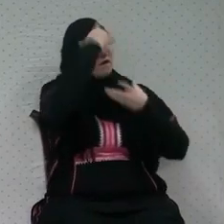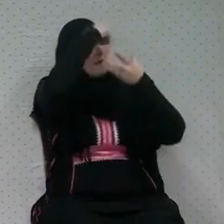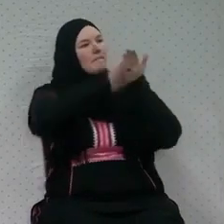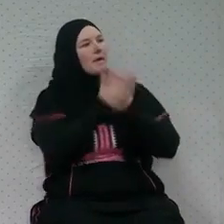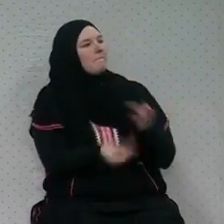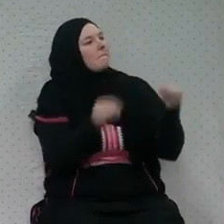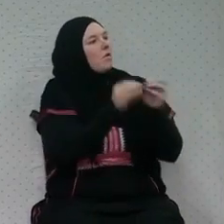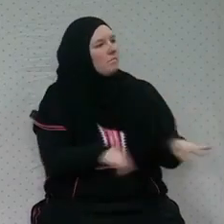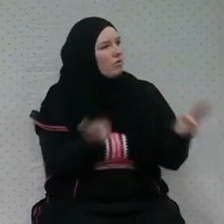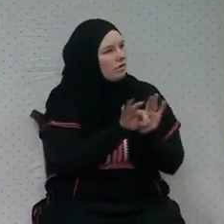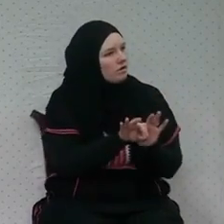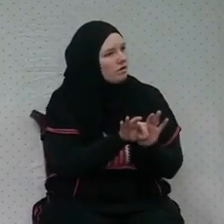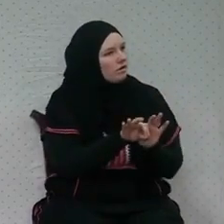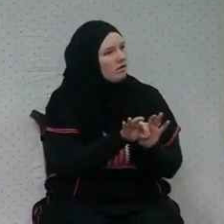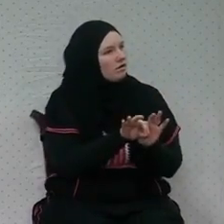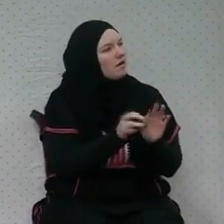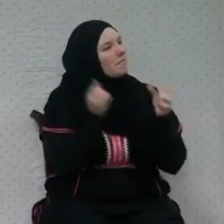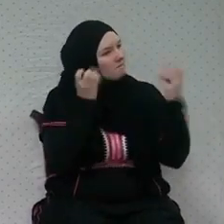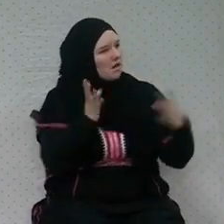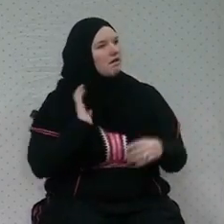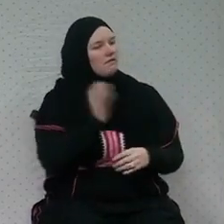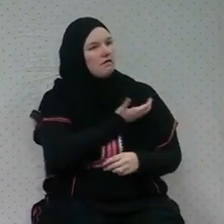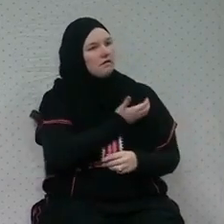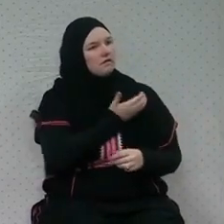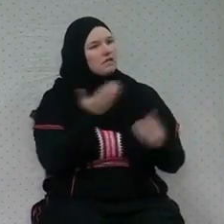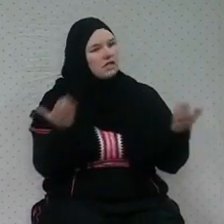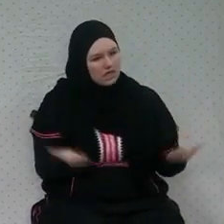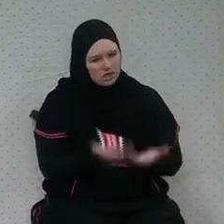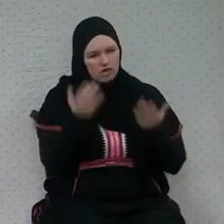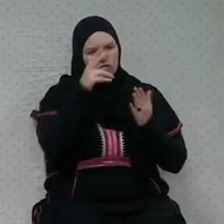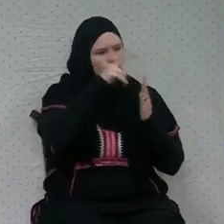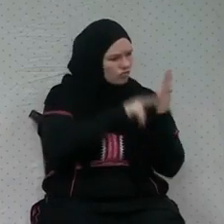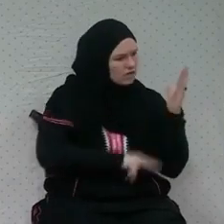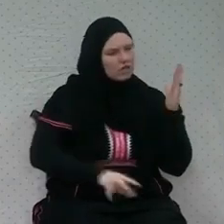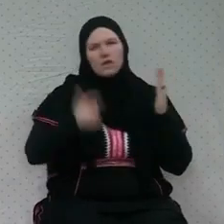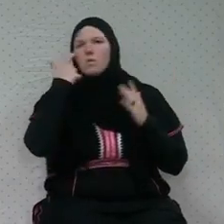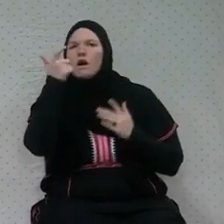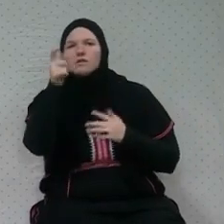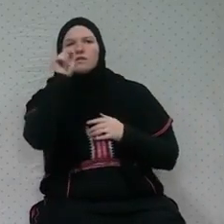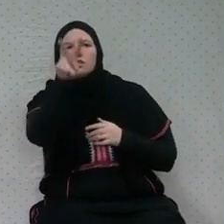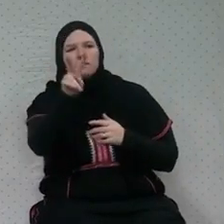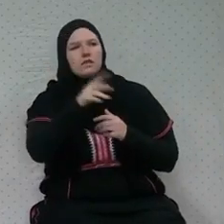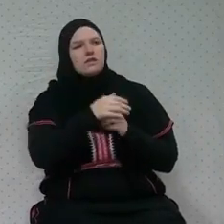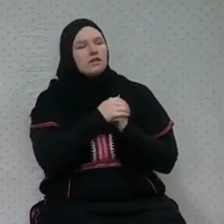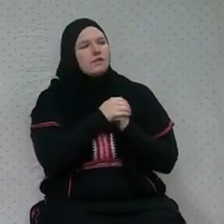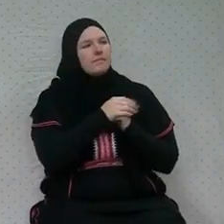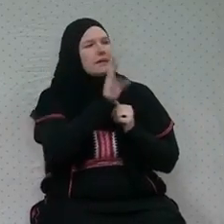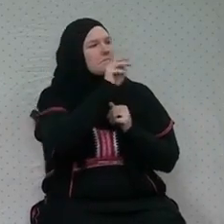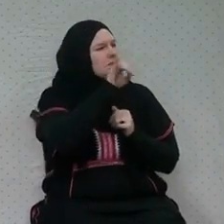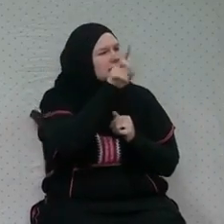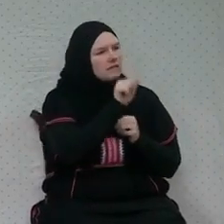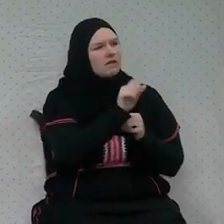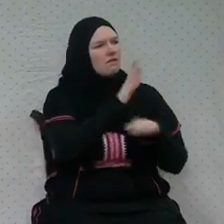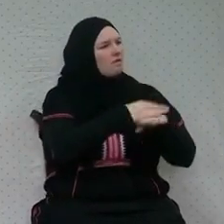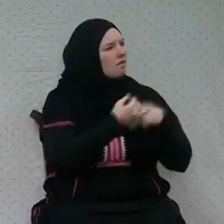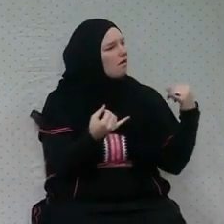So many of us hear and read and watch the media. And what